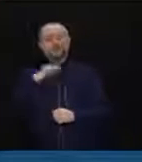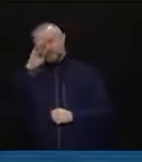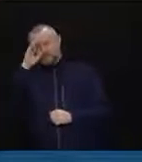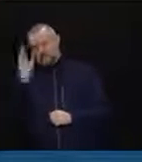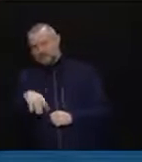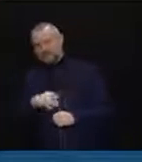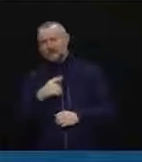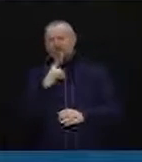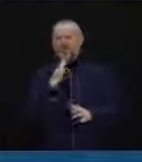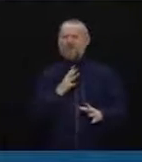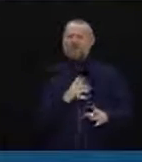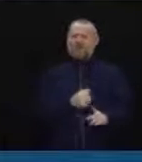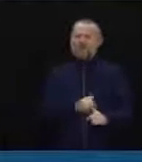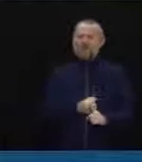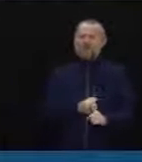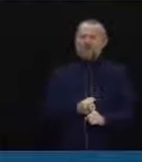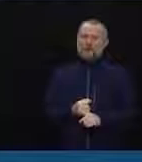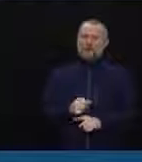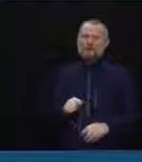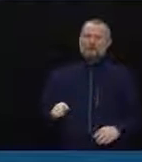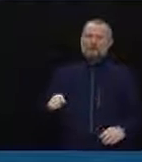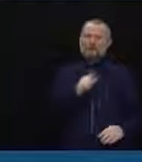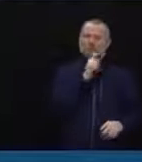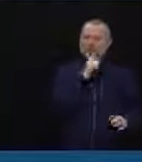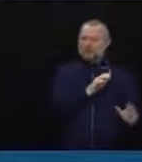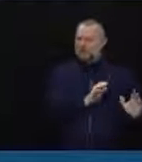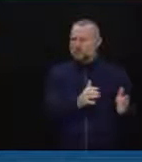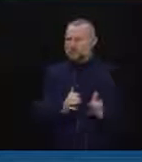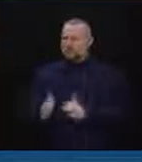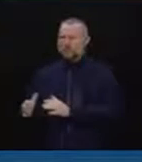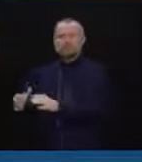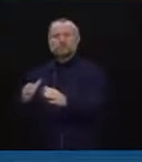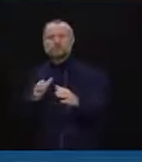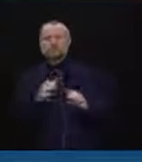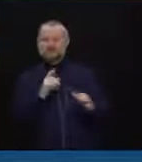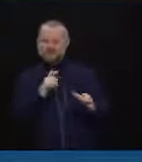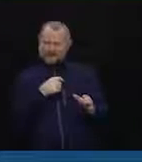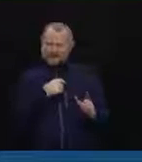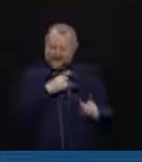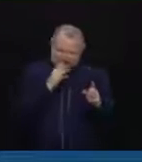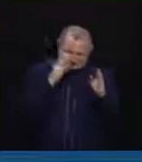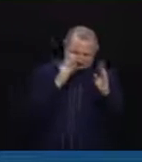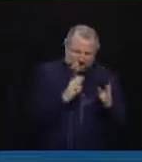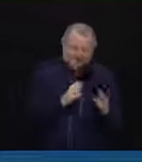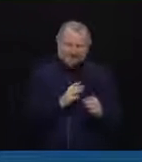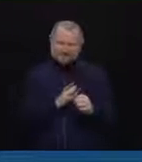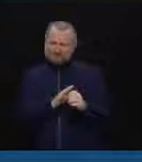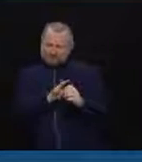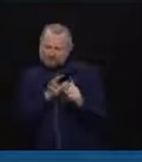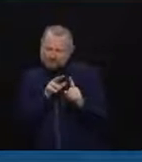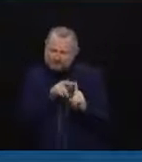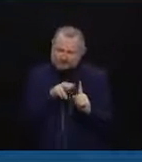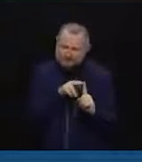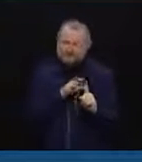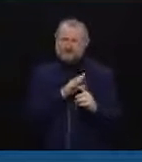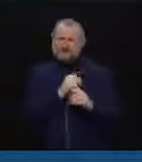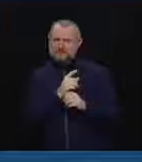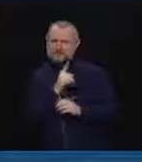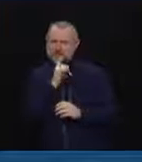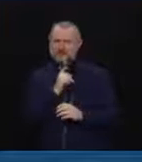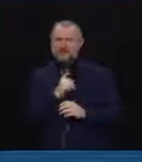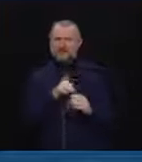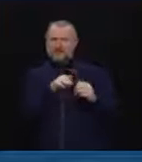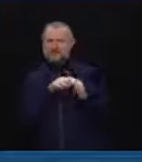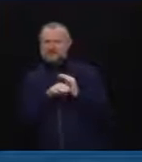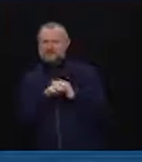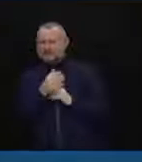long COVID in these groups. We also need to ensure that access to the best possible care is